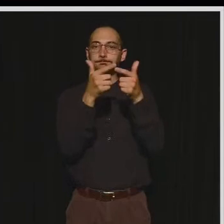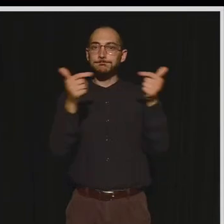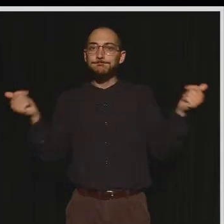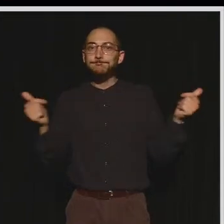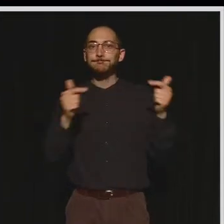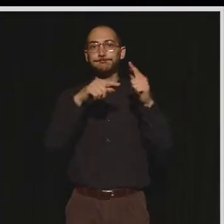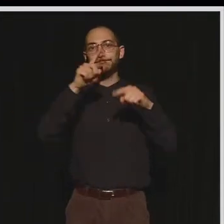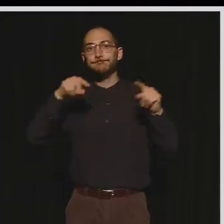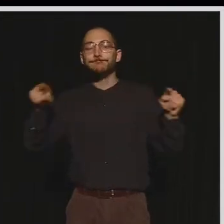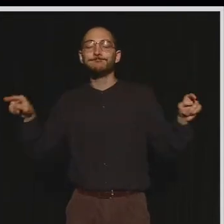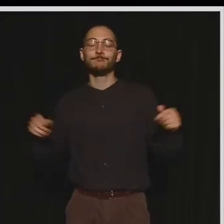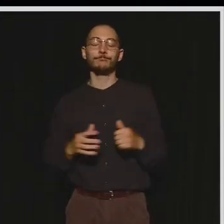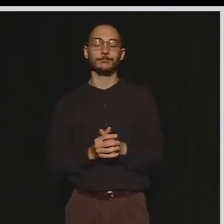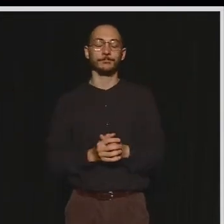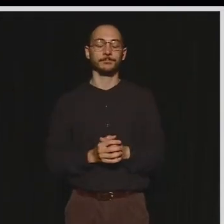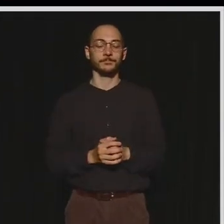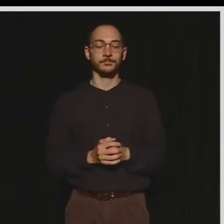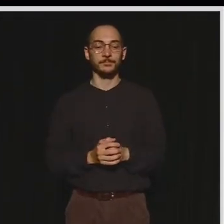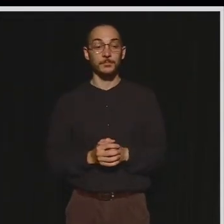there's